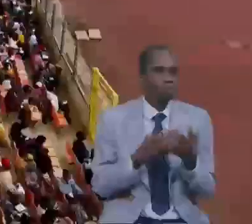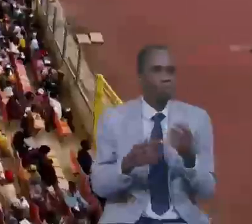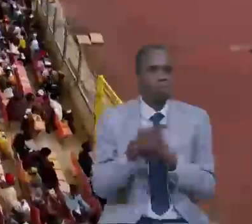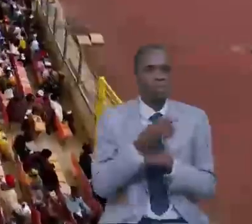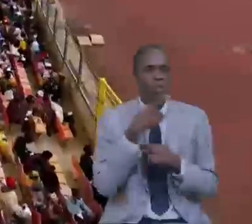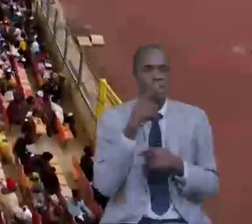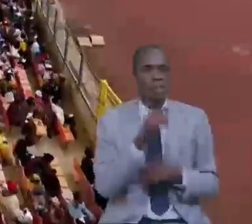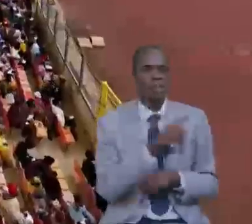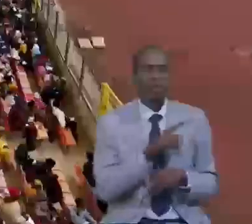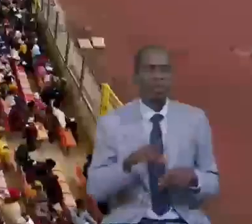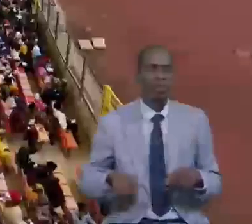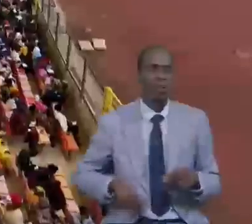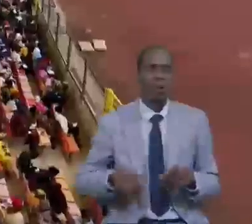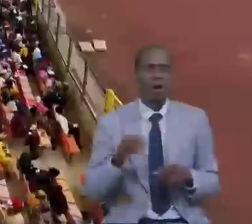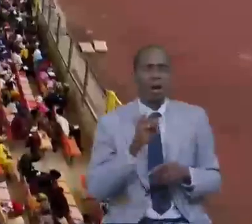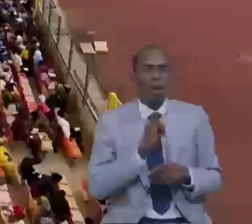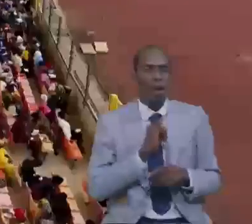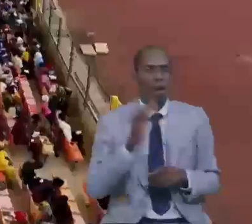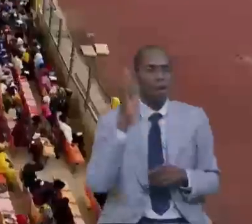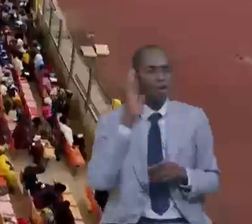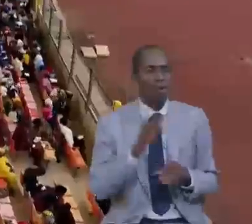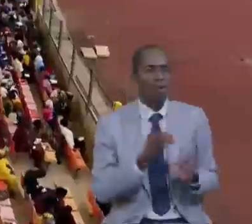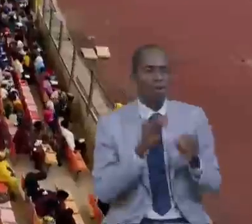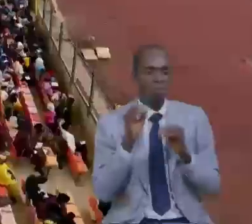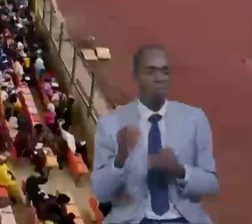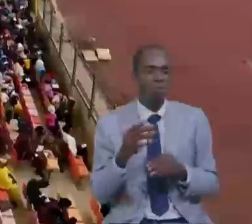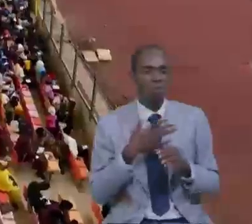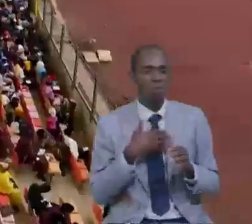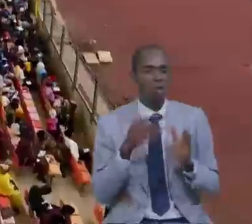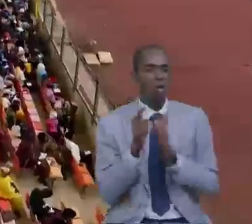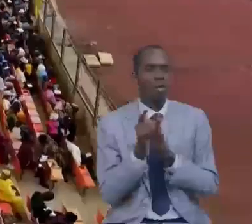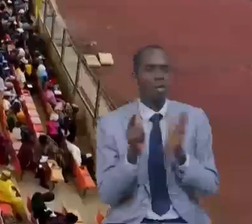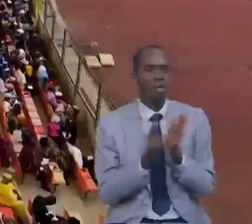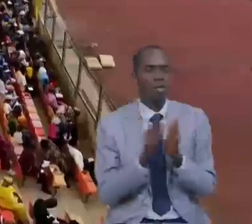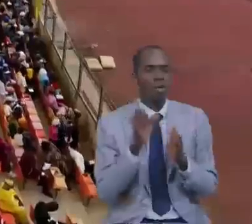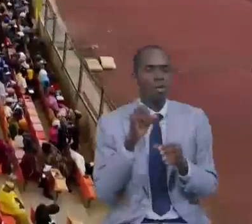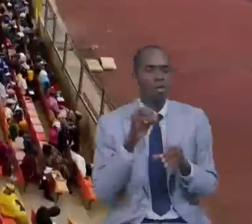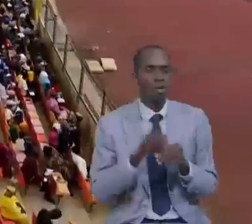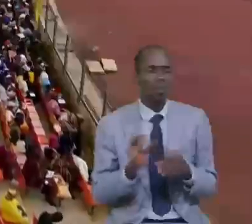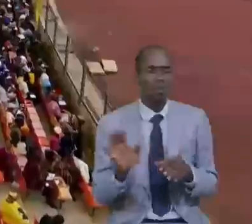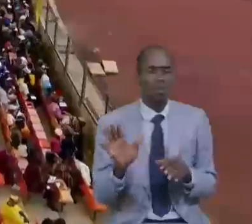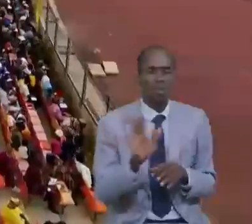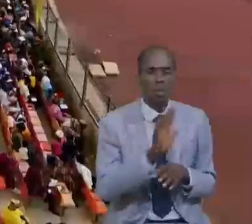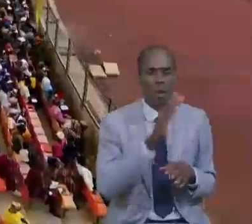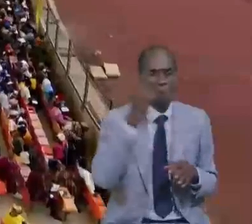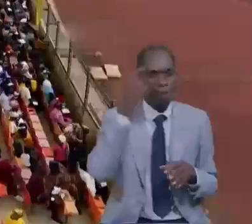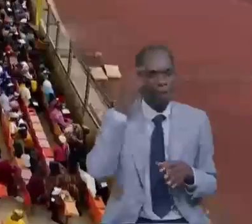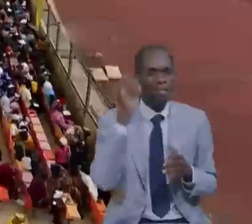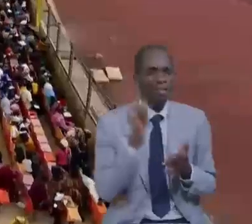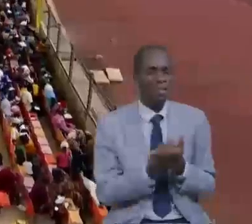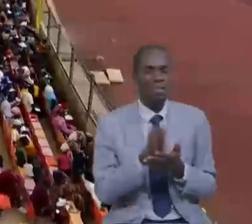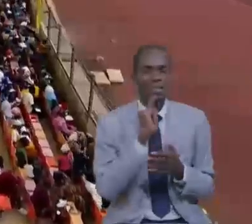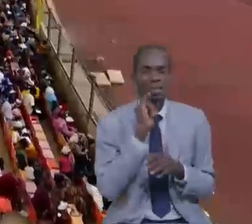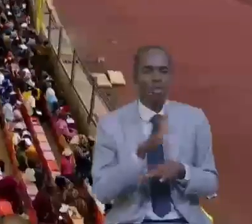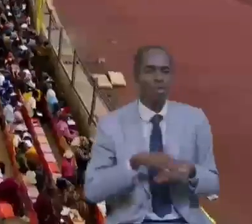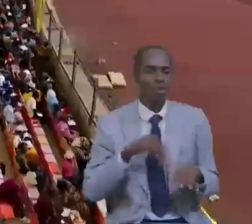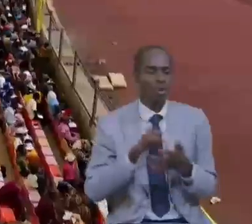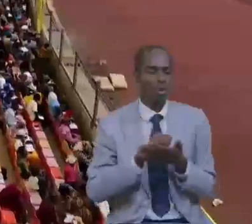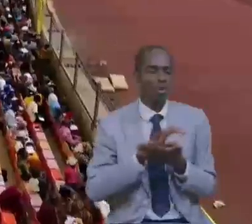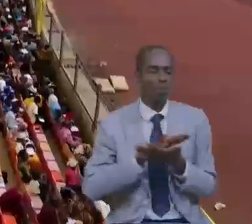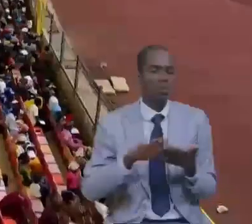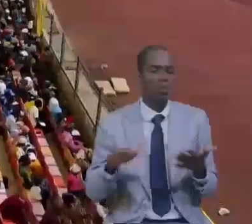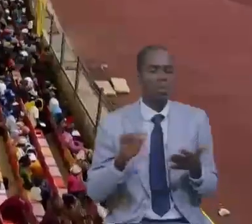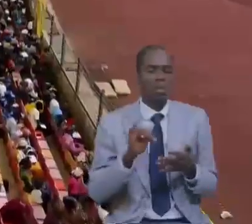That's sanctification. I will put my laws. He will do it. It's not